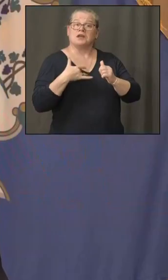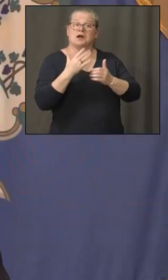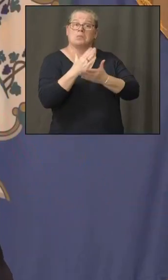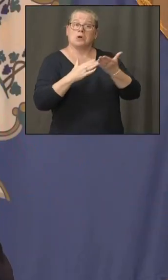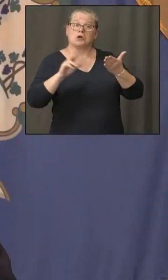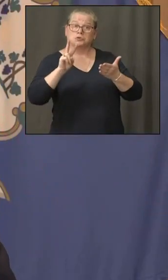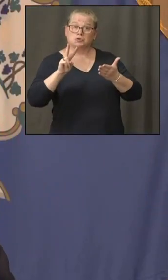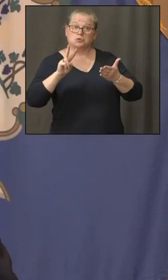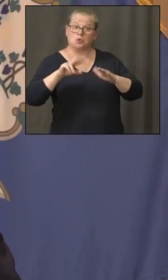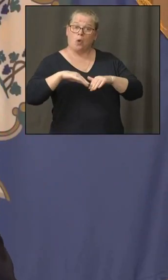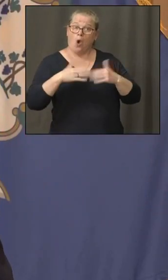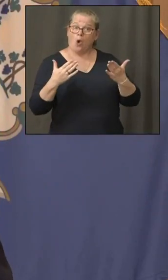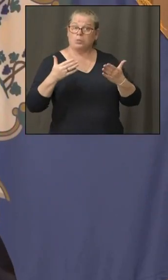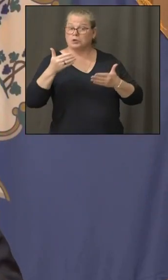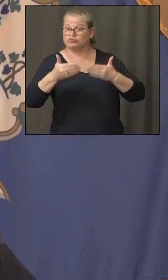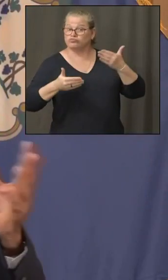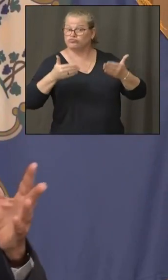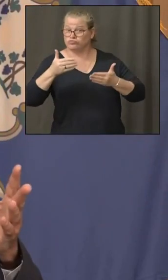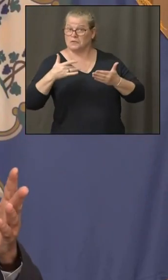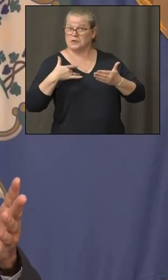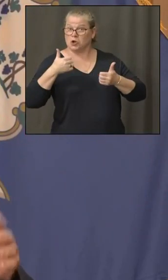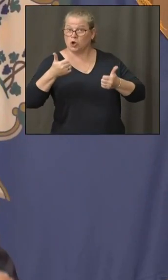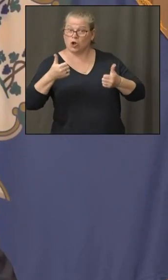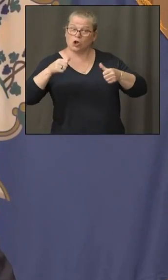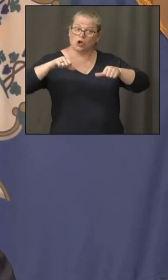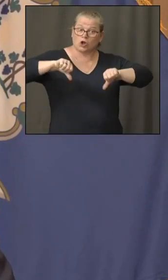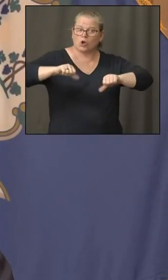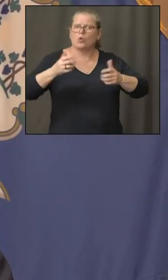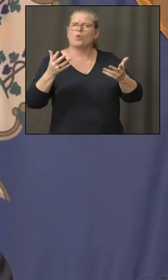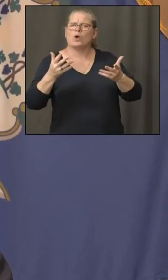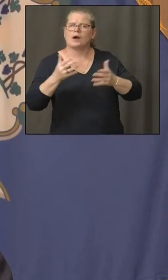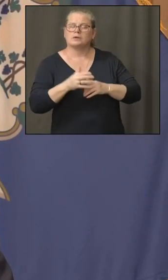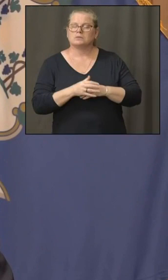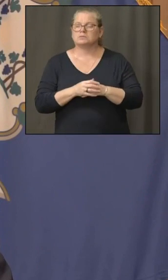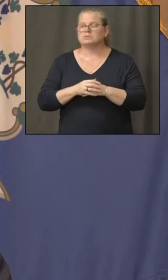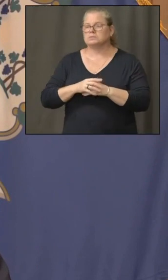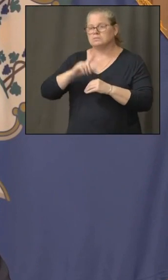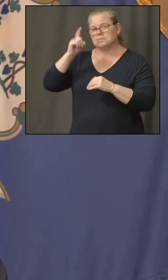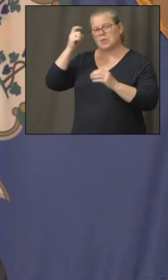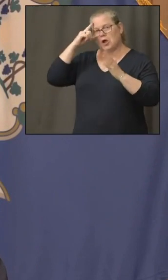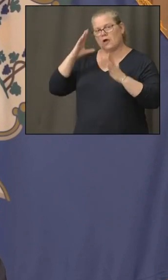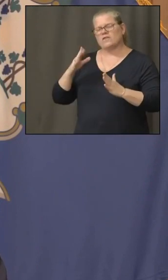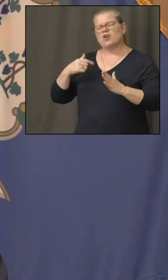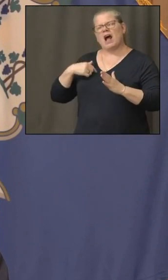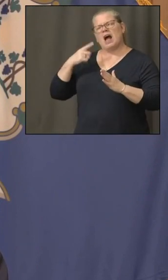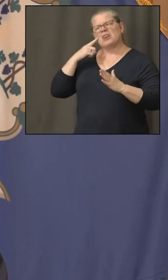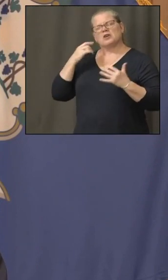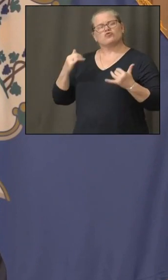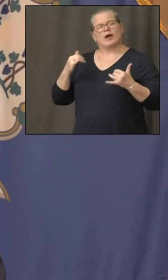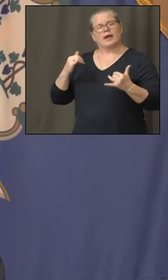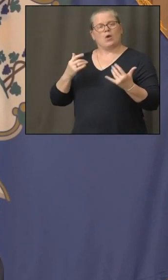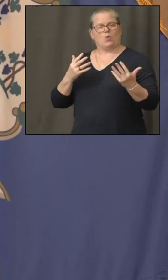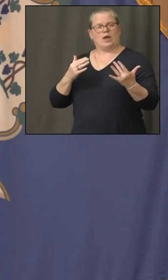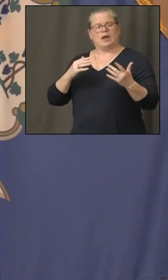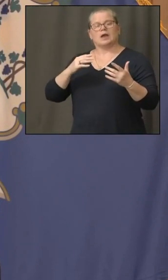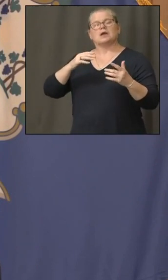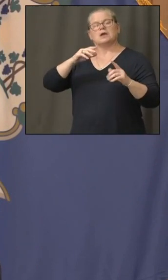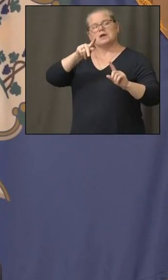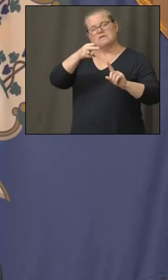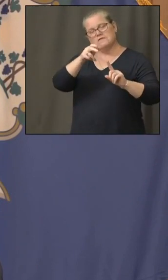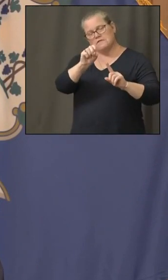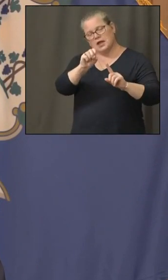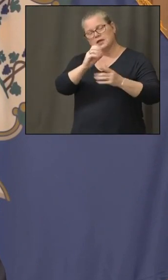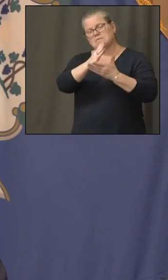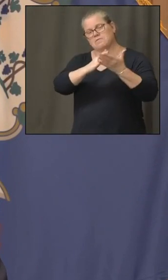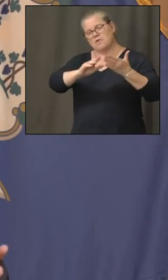I think we take a pause right now. I'm looking around what's going on in the rest of the country. I think